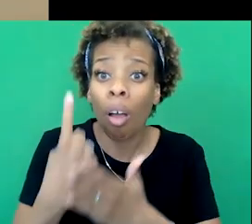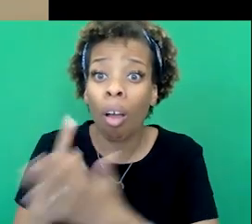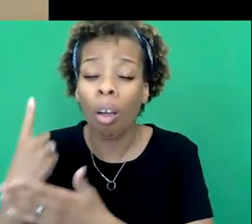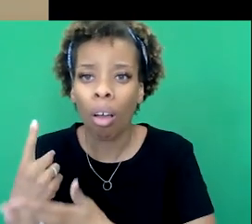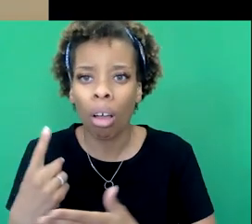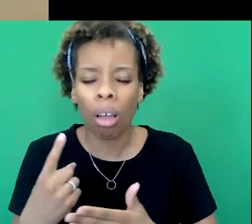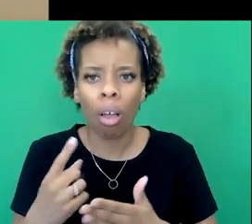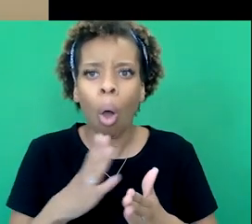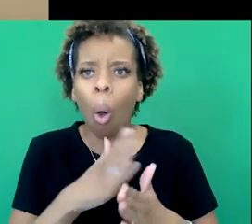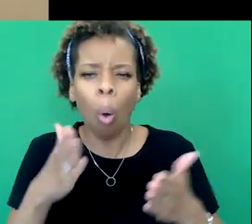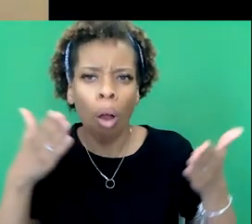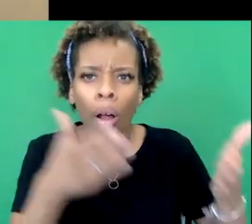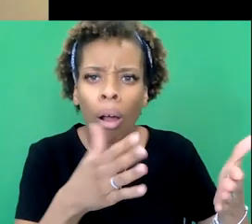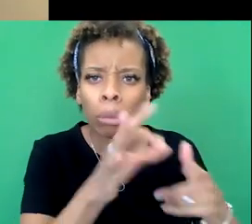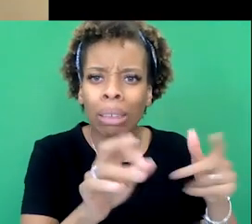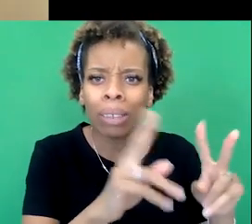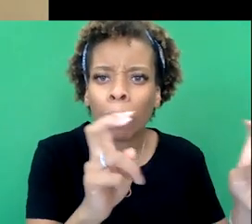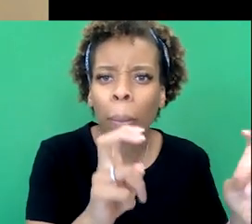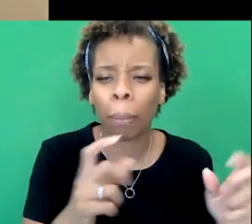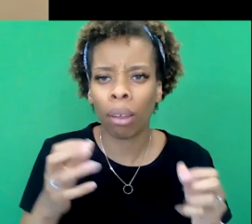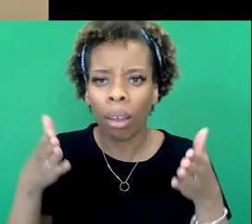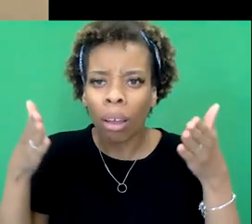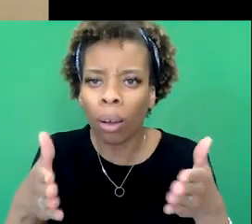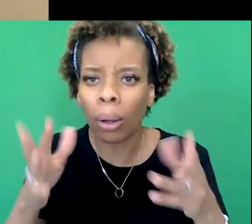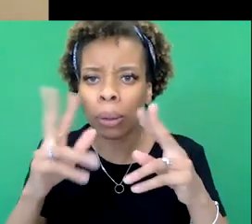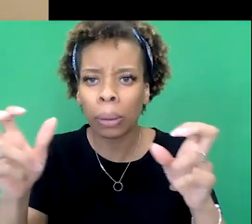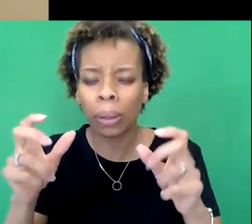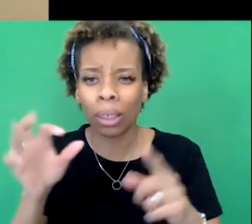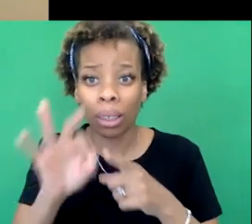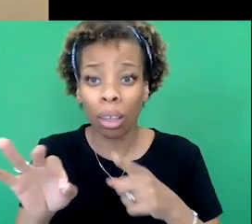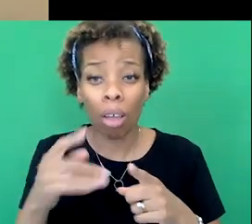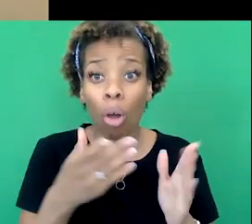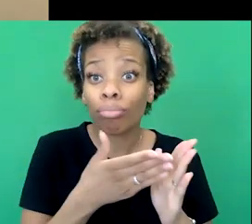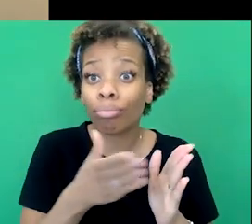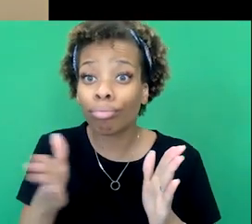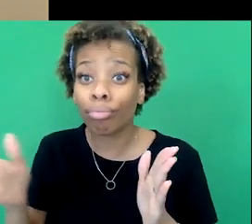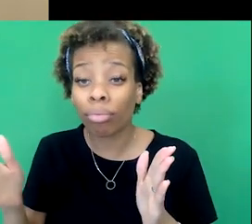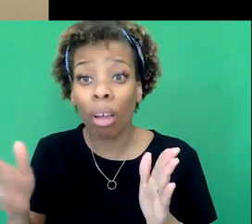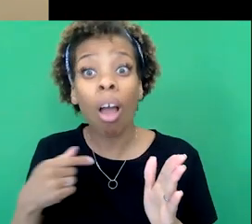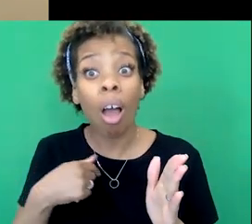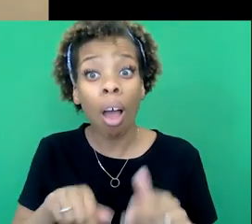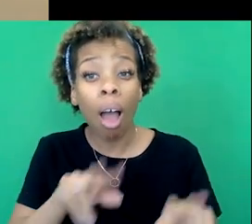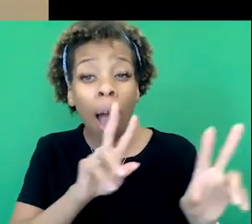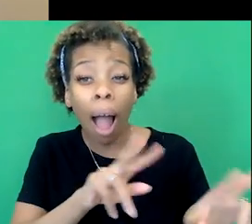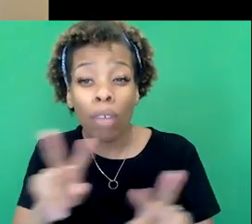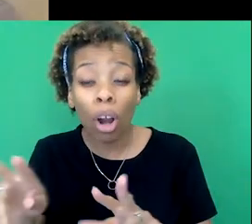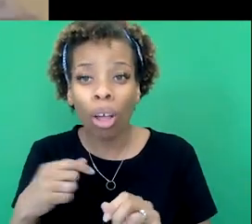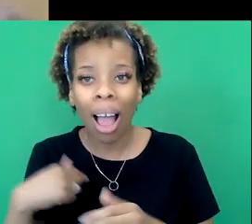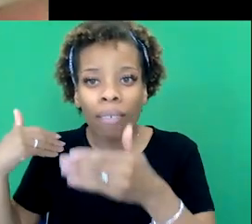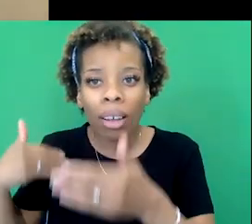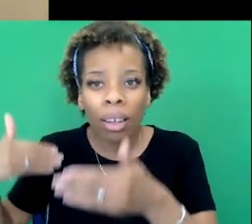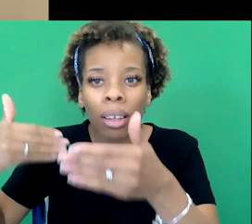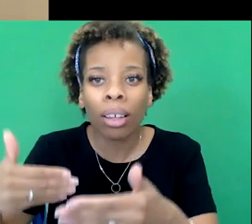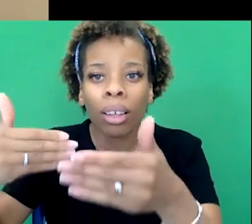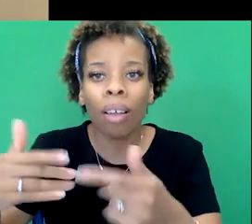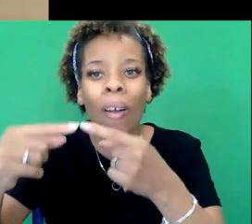was apparently all bonnet drama. It was all this drama. It was all. But if you look closely, it actually changes